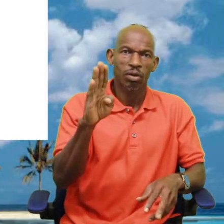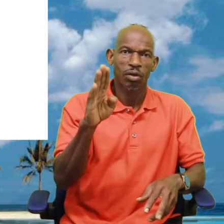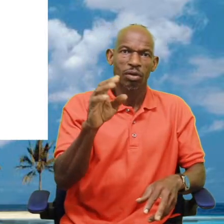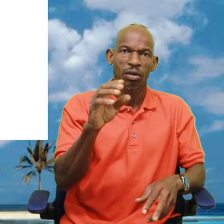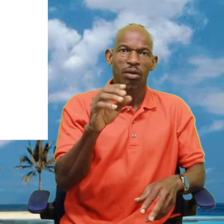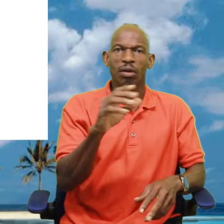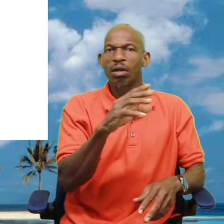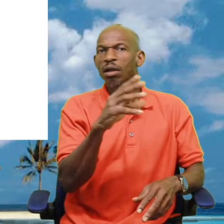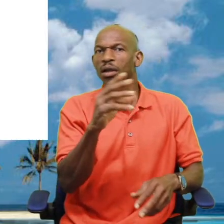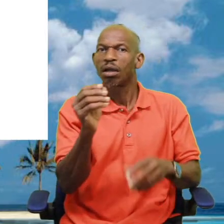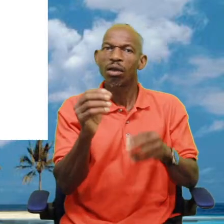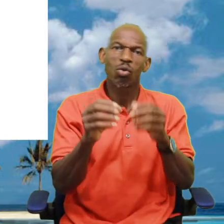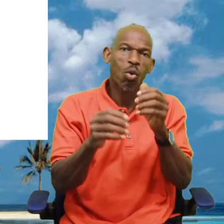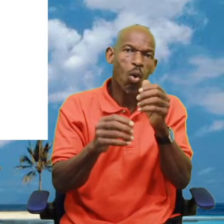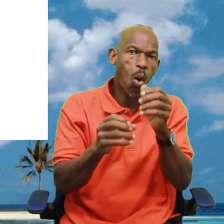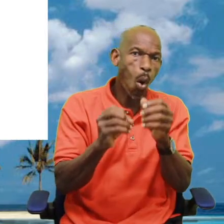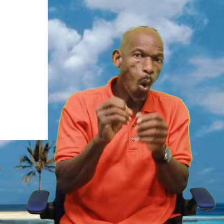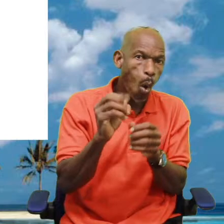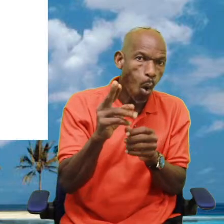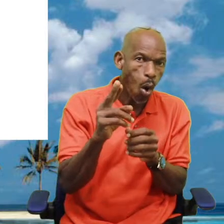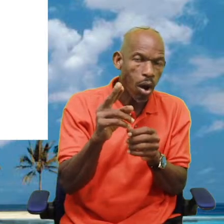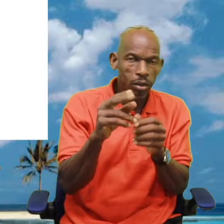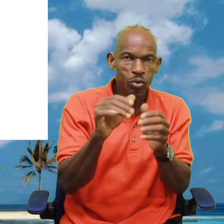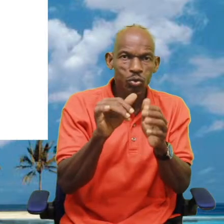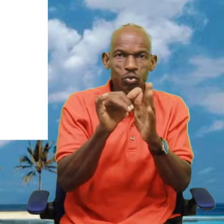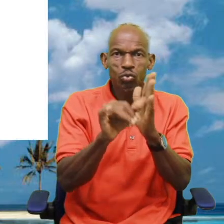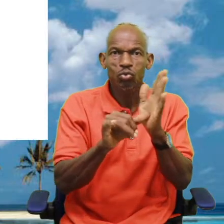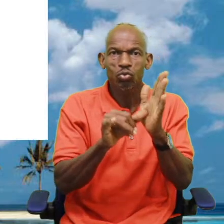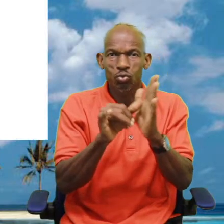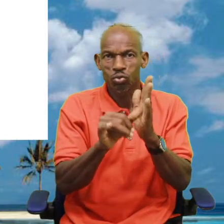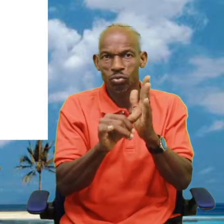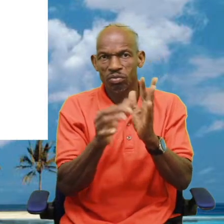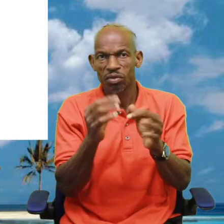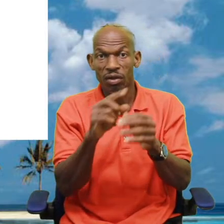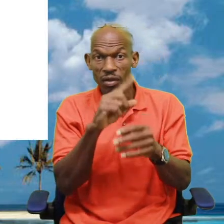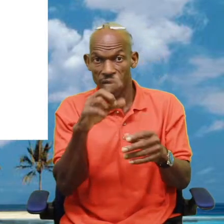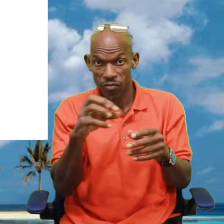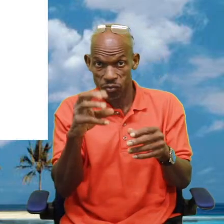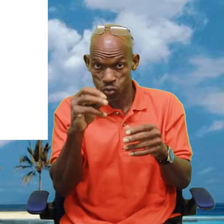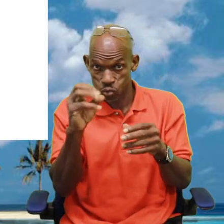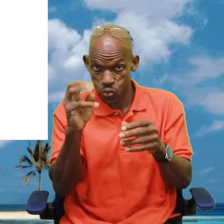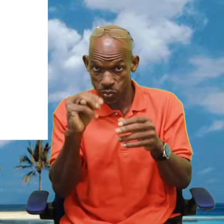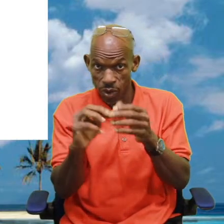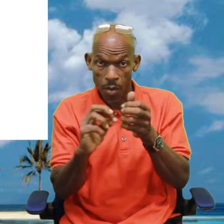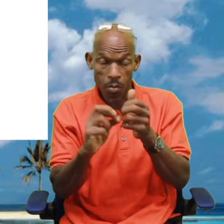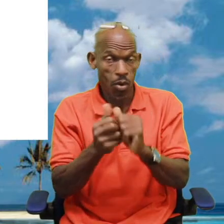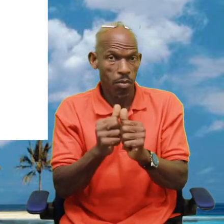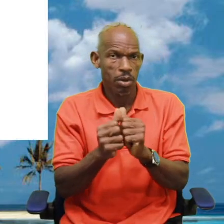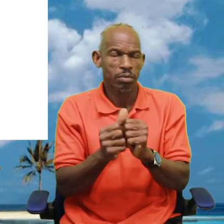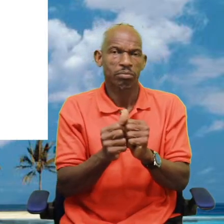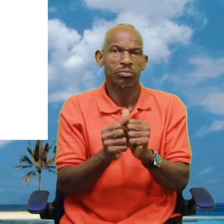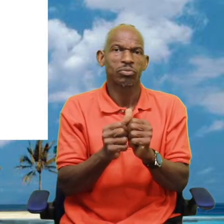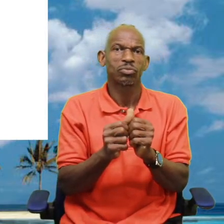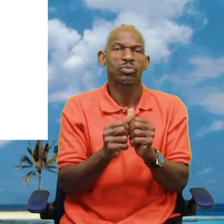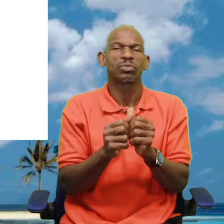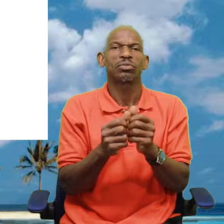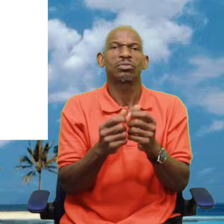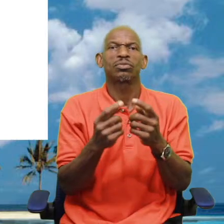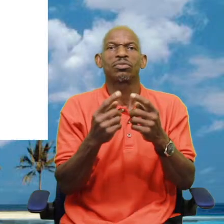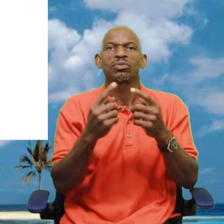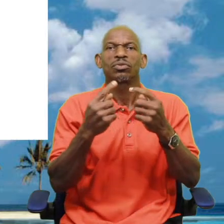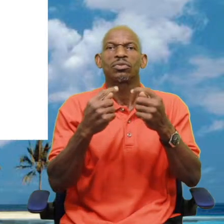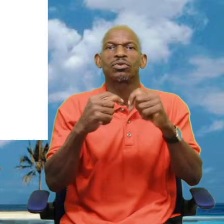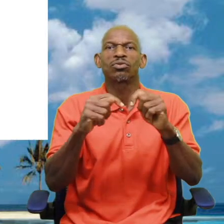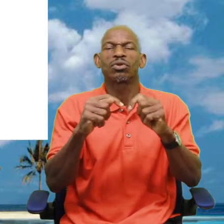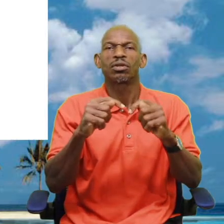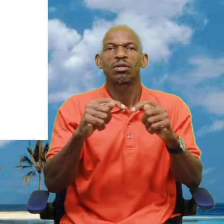YouTube. Right? So you can find us on YouTube or on Facebook right now, same time as we